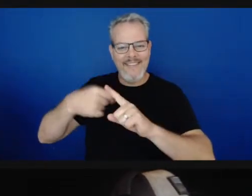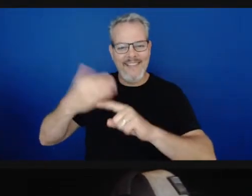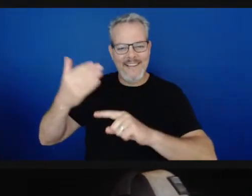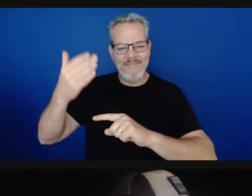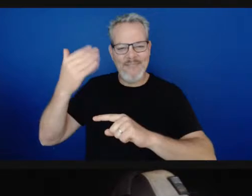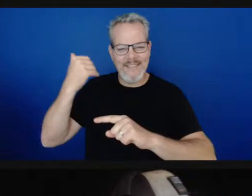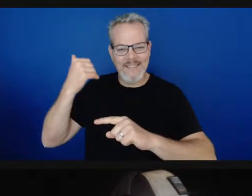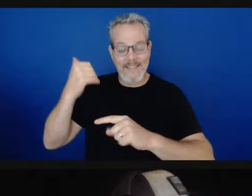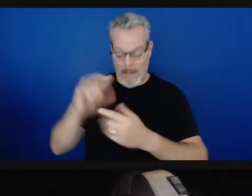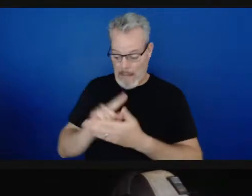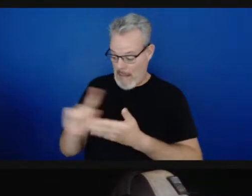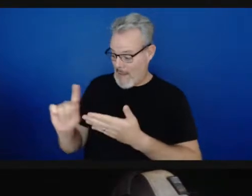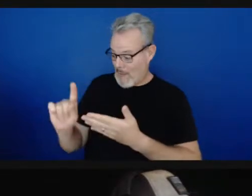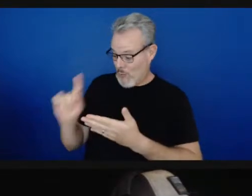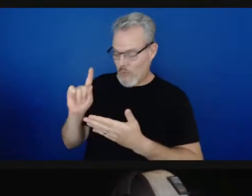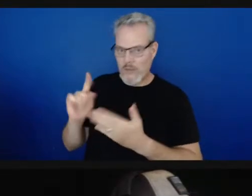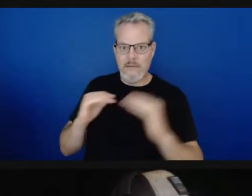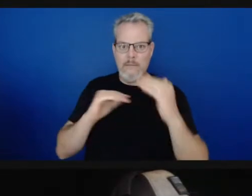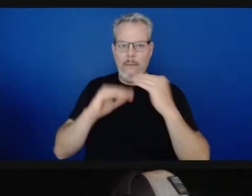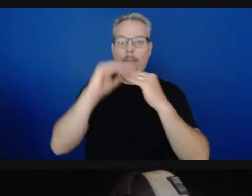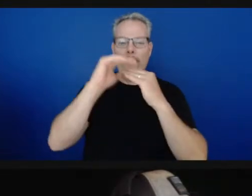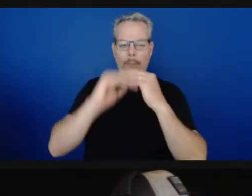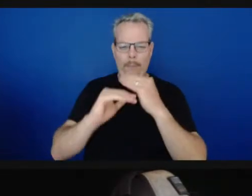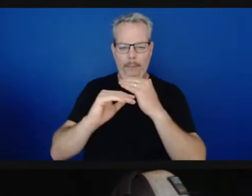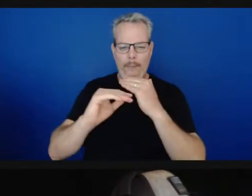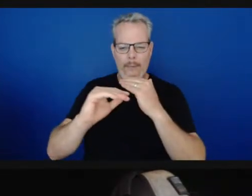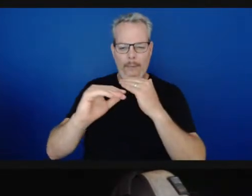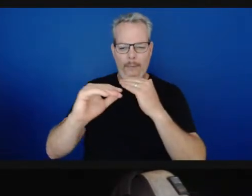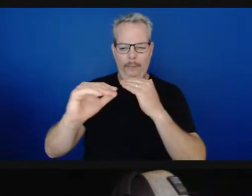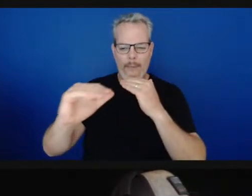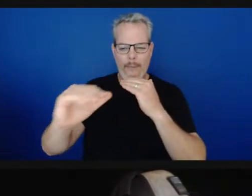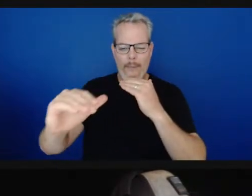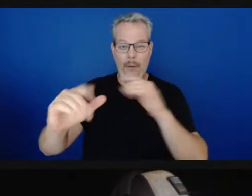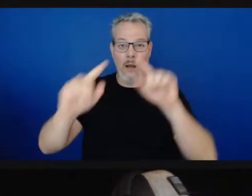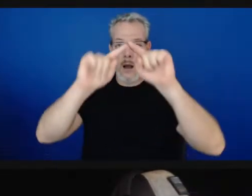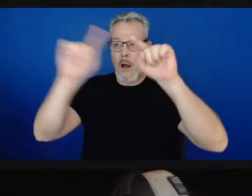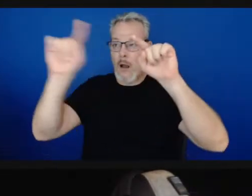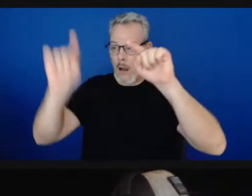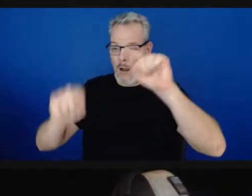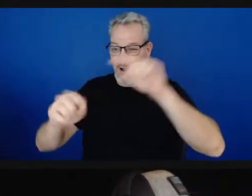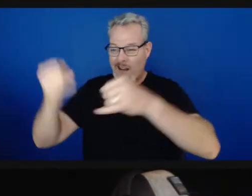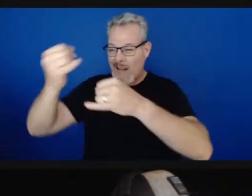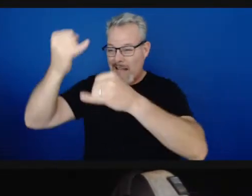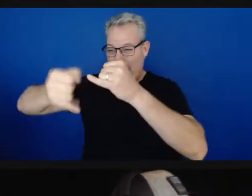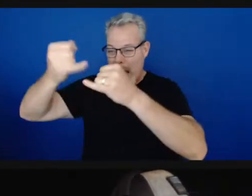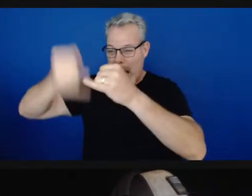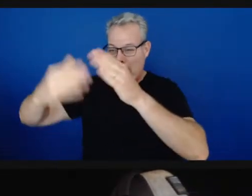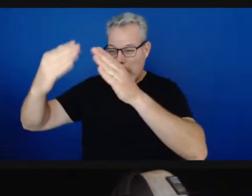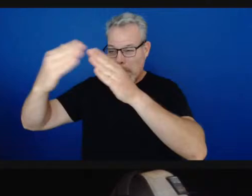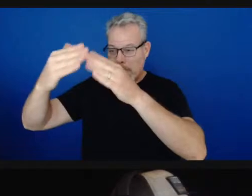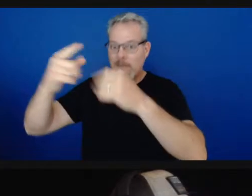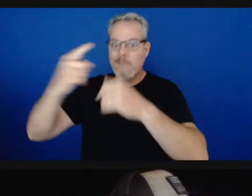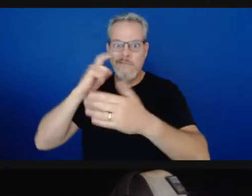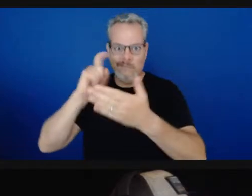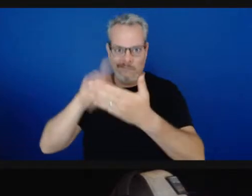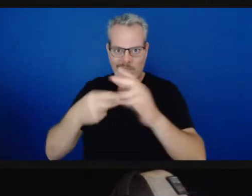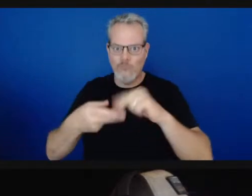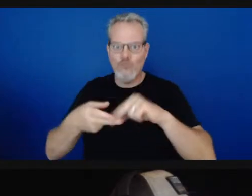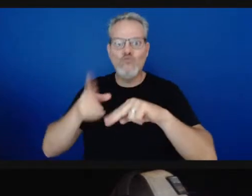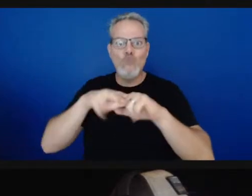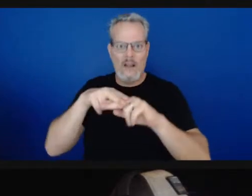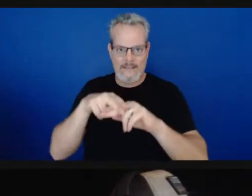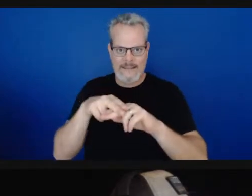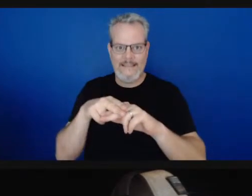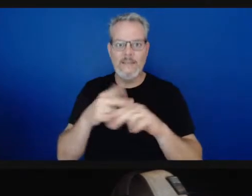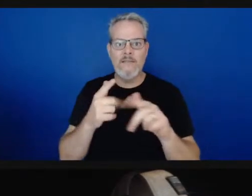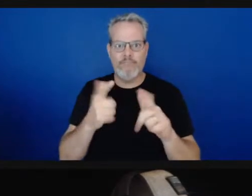basically stabilized. And what you're seeing here at this last end is that once again it is rising fairly quickly once again.